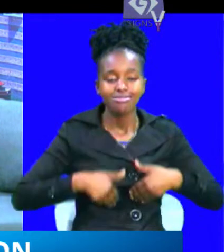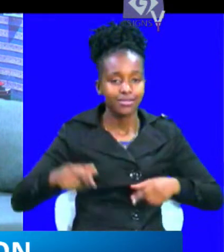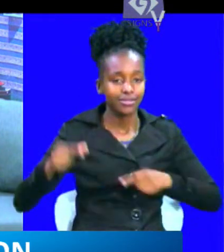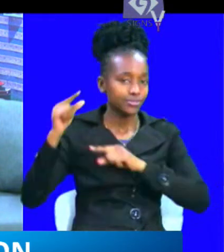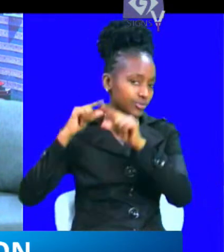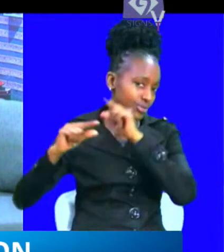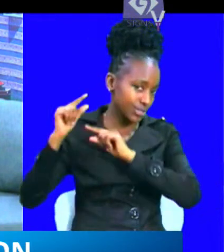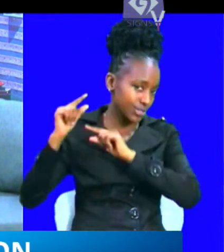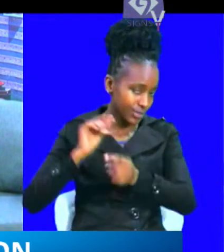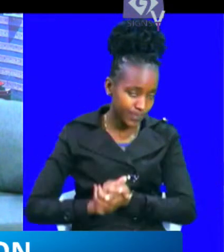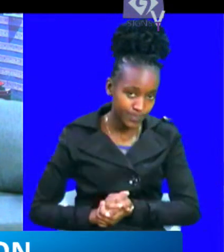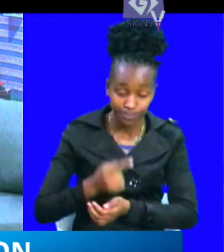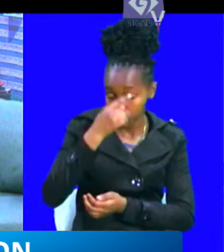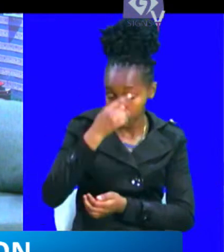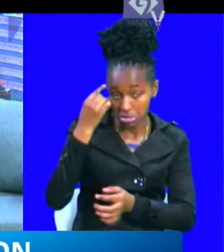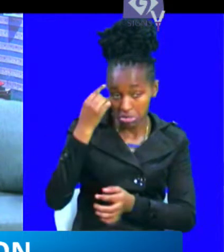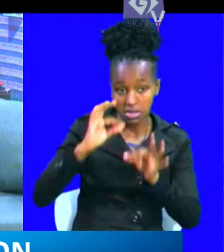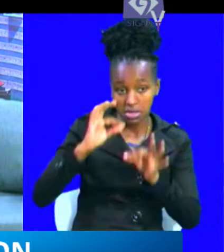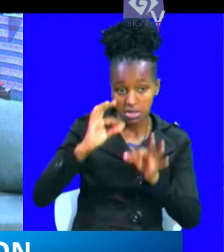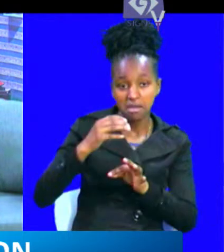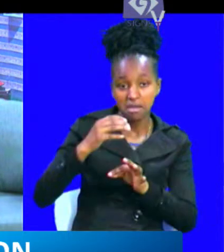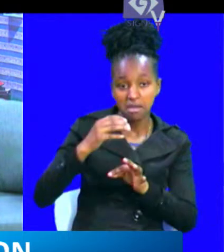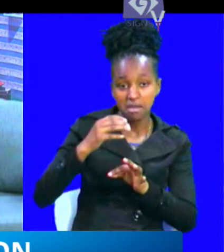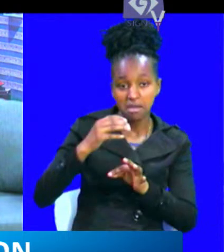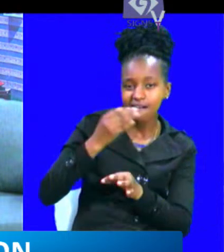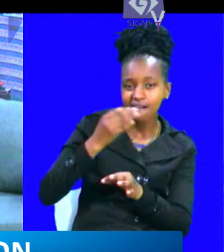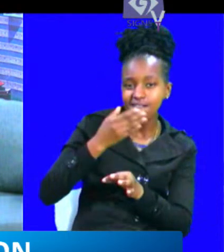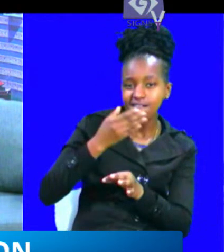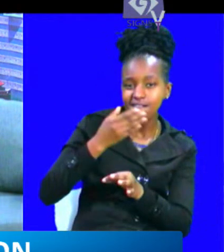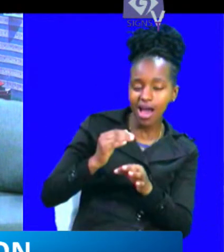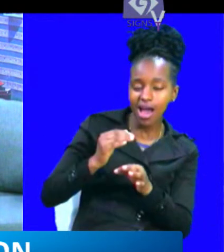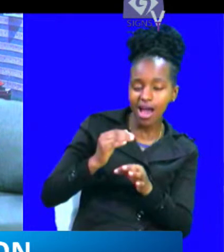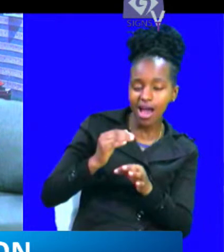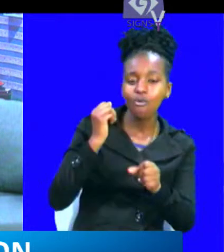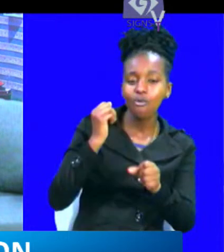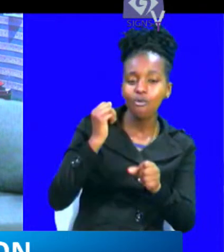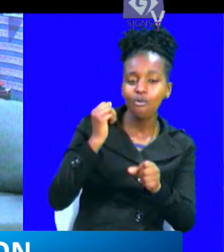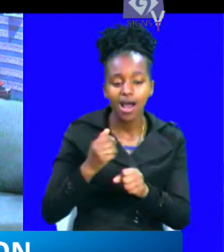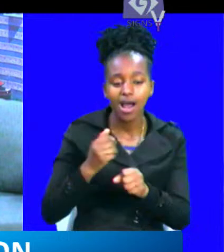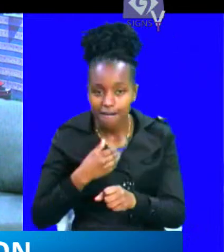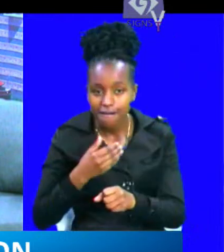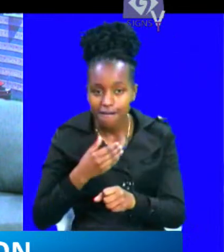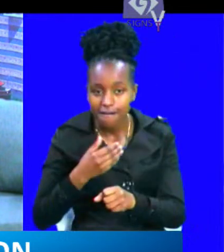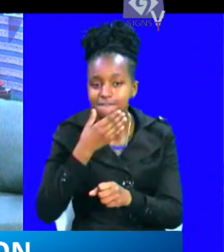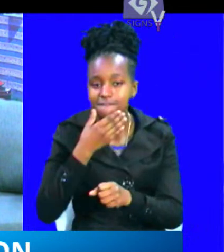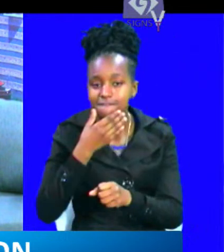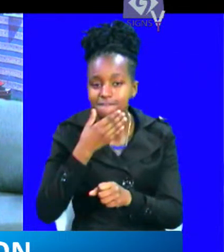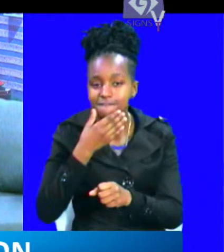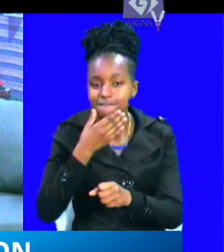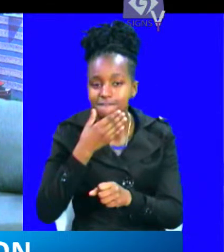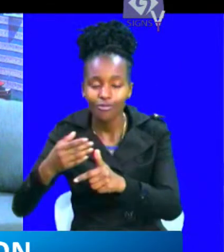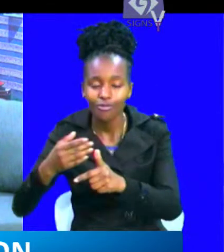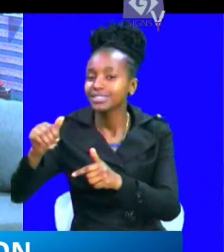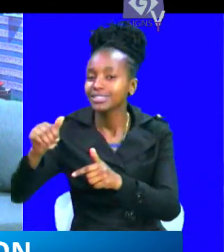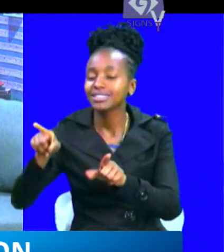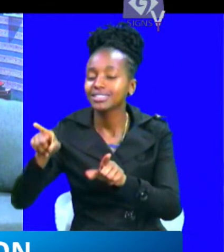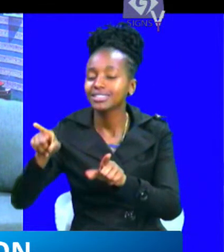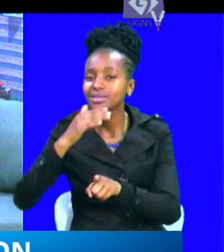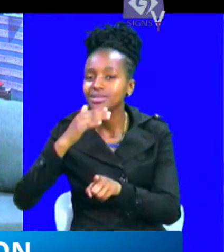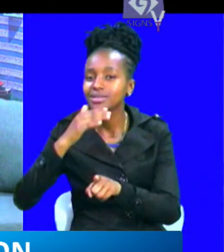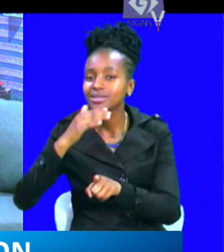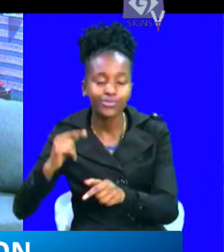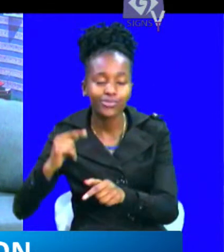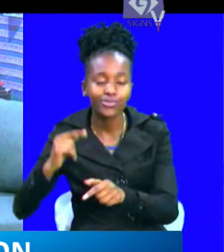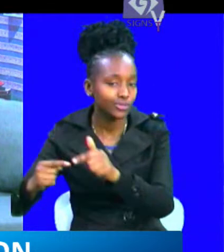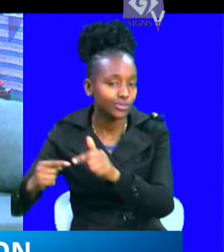as your grandfather did this, your fathers did this, we would like them to continue there. So how do we make farming